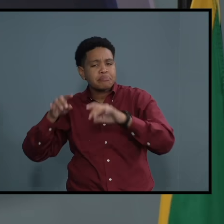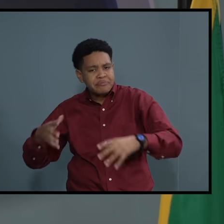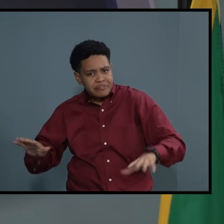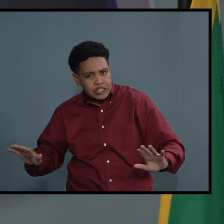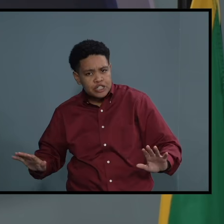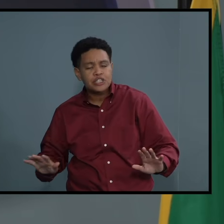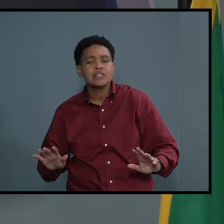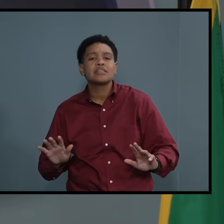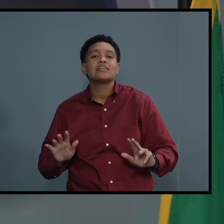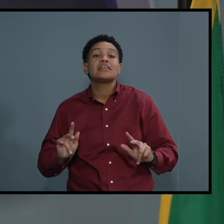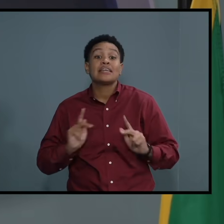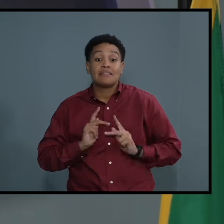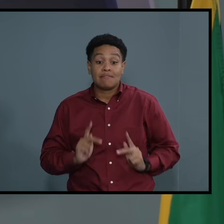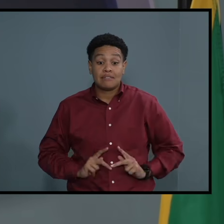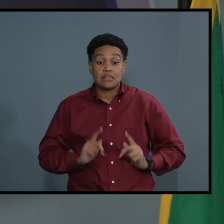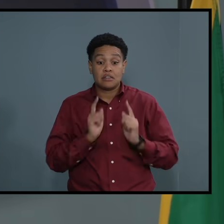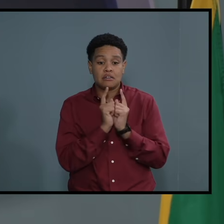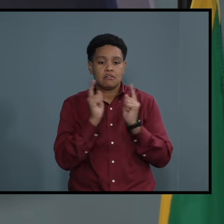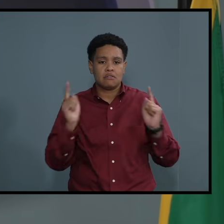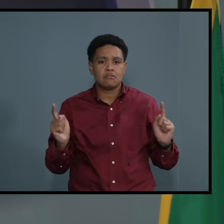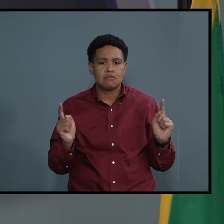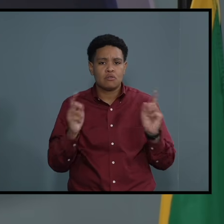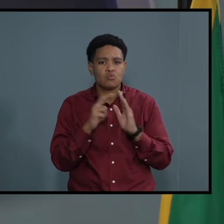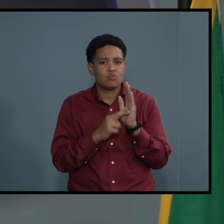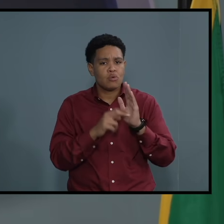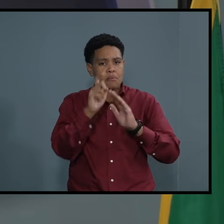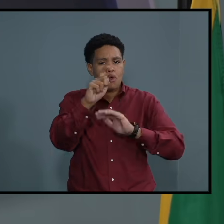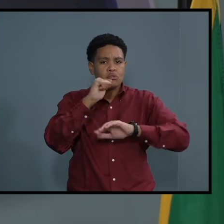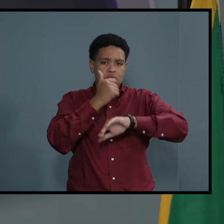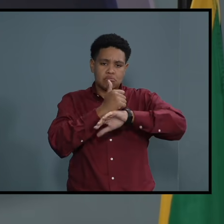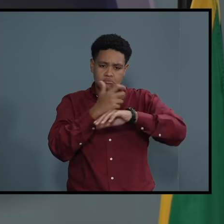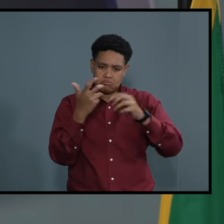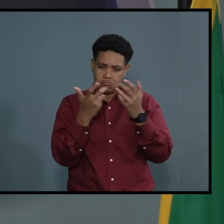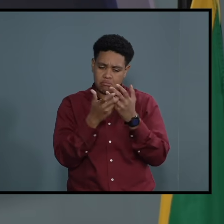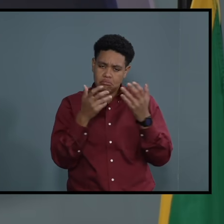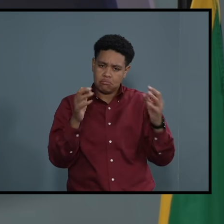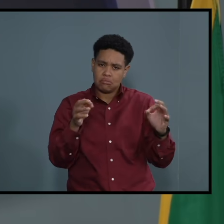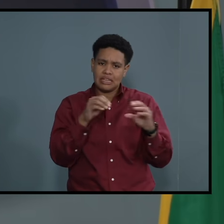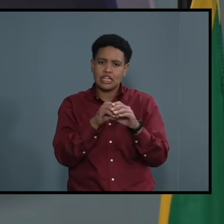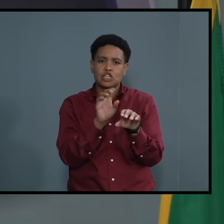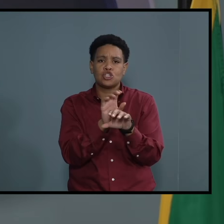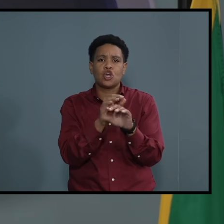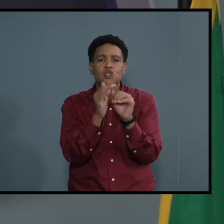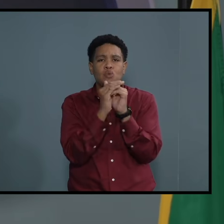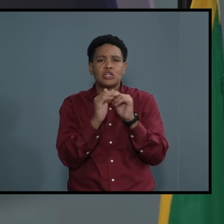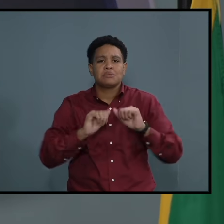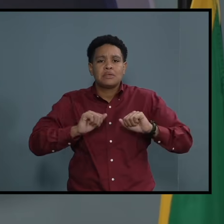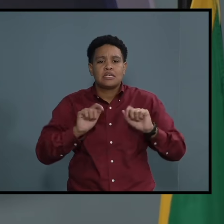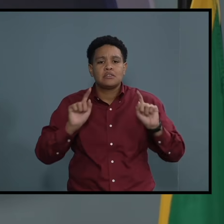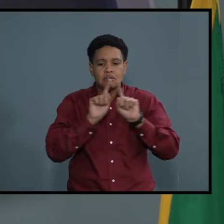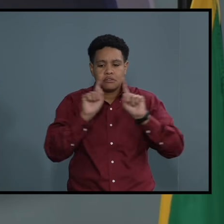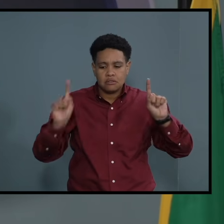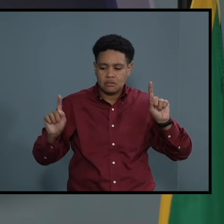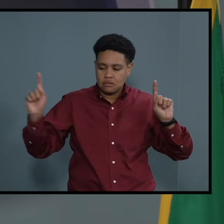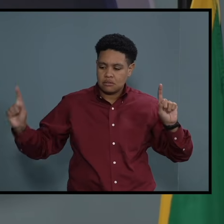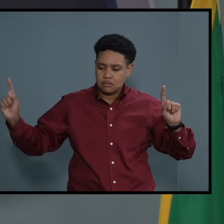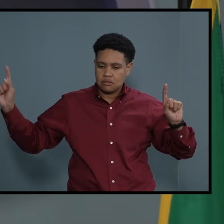The physical distancing rules to apply within the sanctuary or worship space.